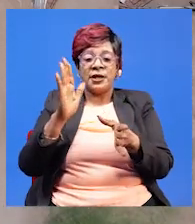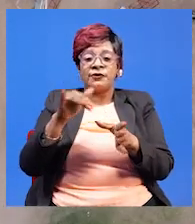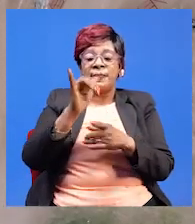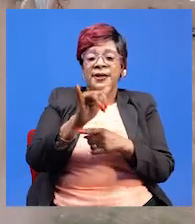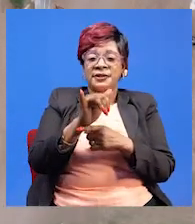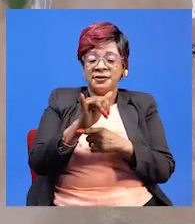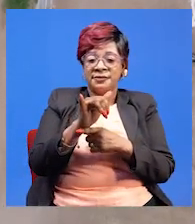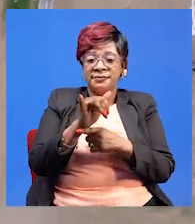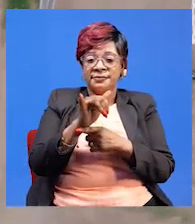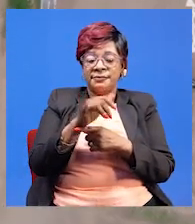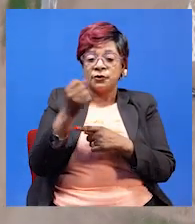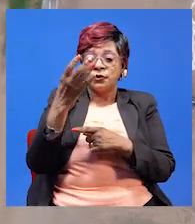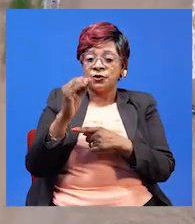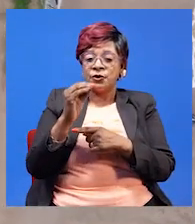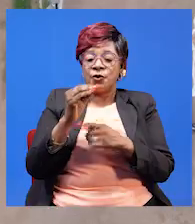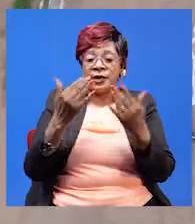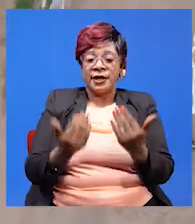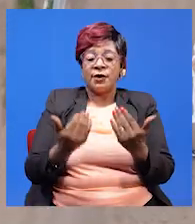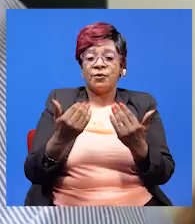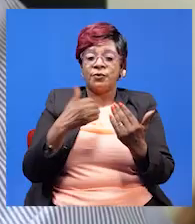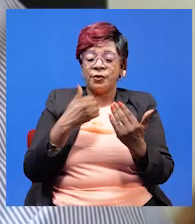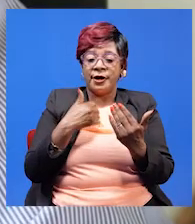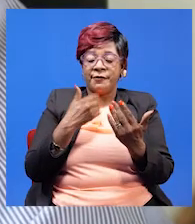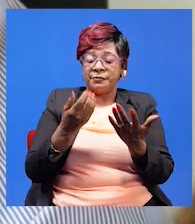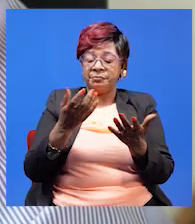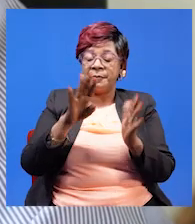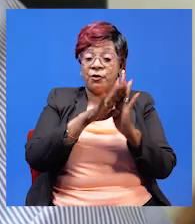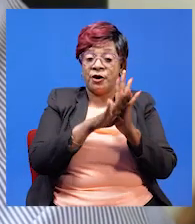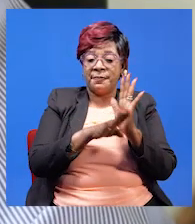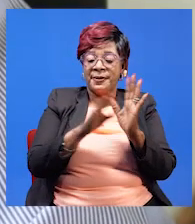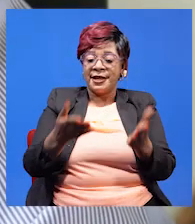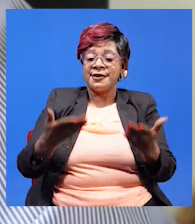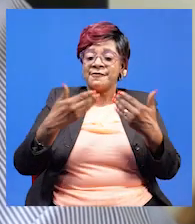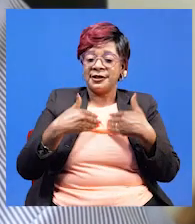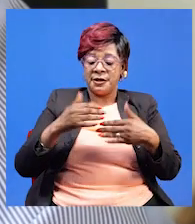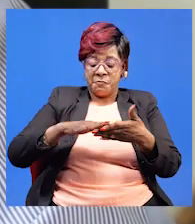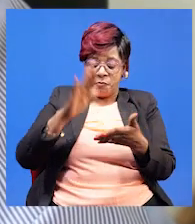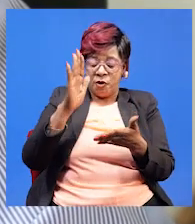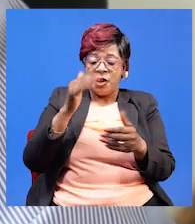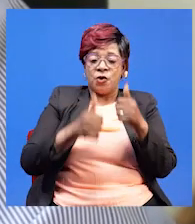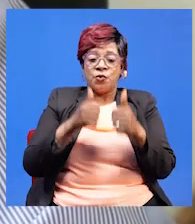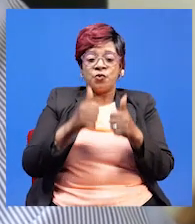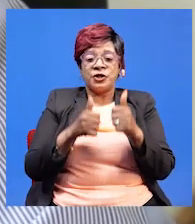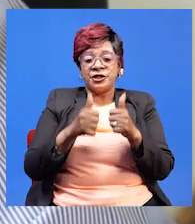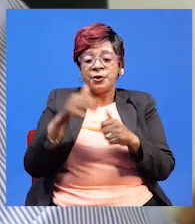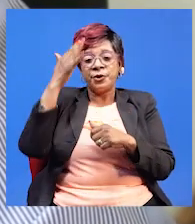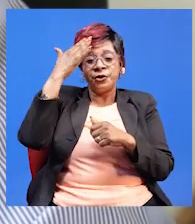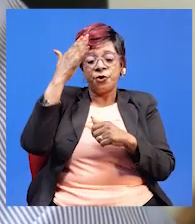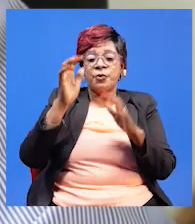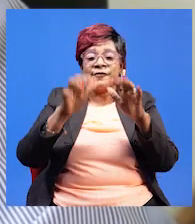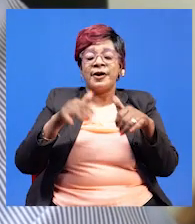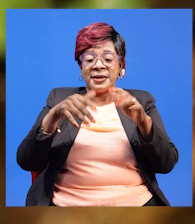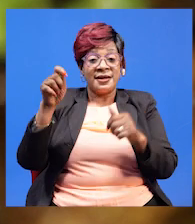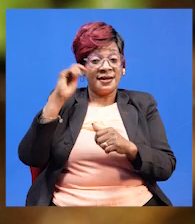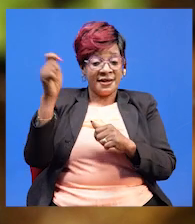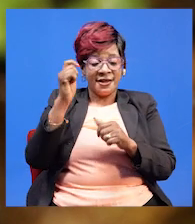on a daily basis. So without the protection that the wheat purchasing program gives us, my view is there would be really no wheat farming left in